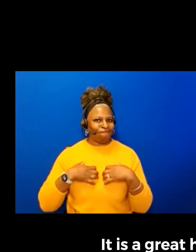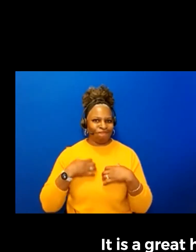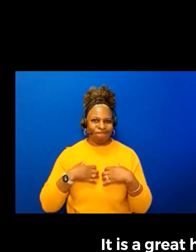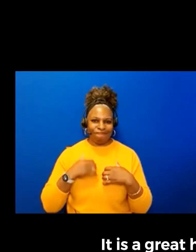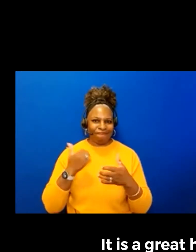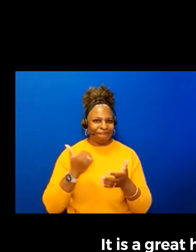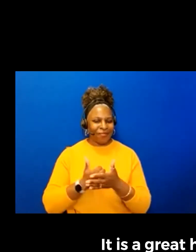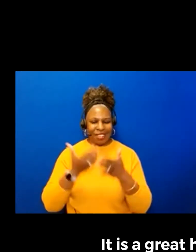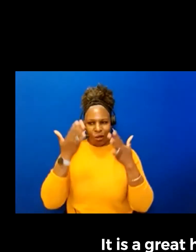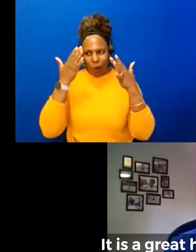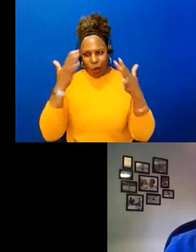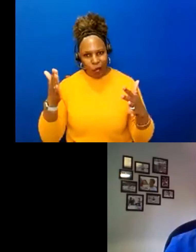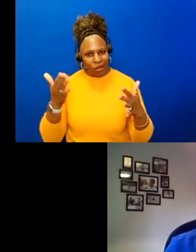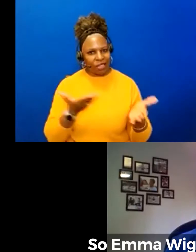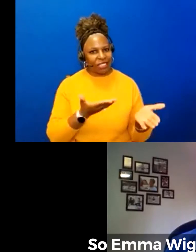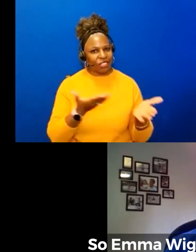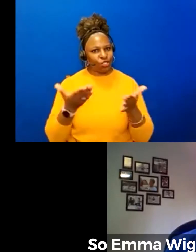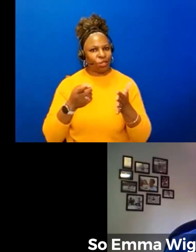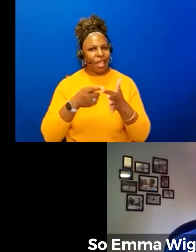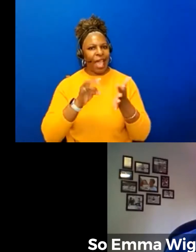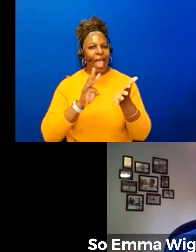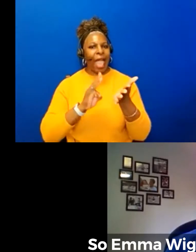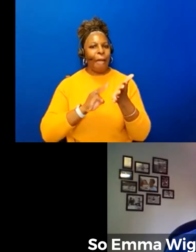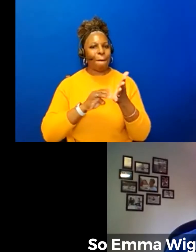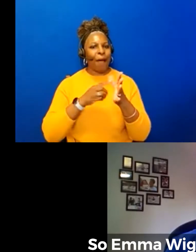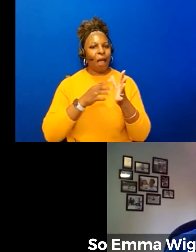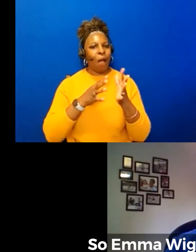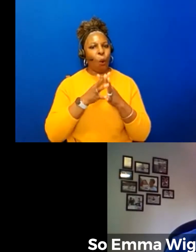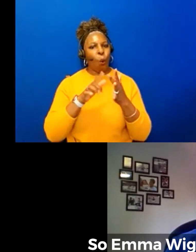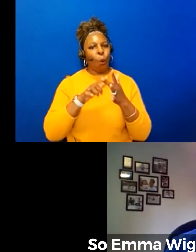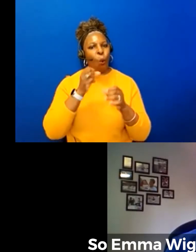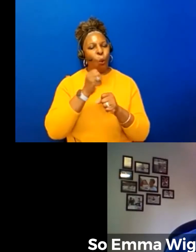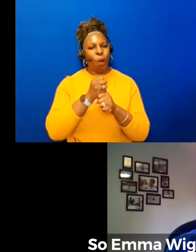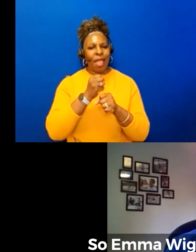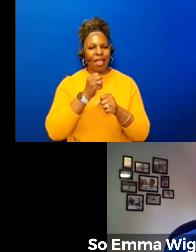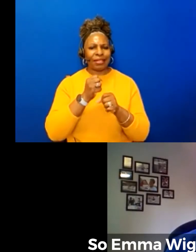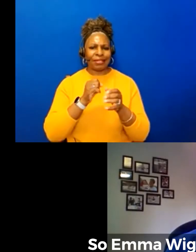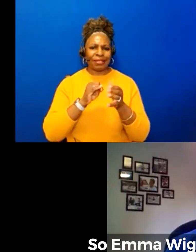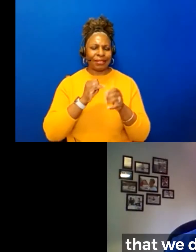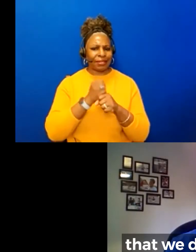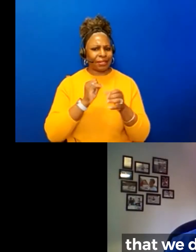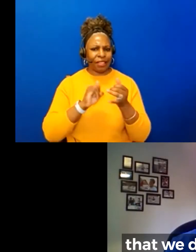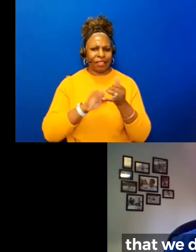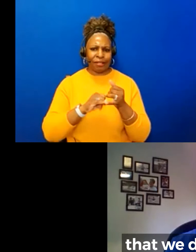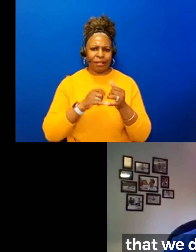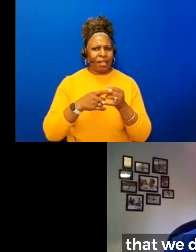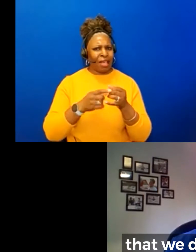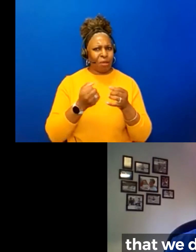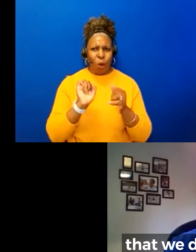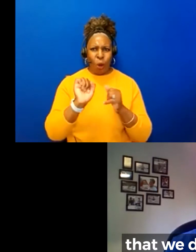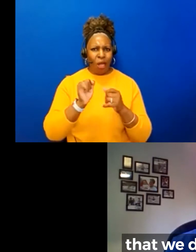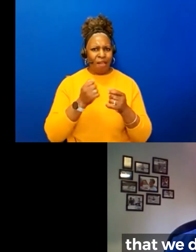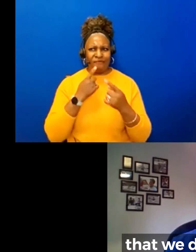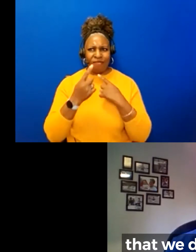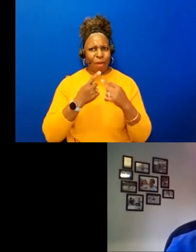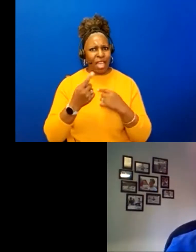to introduce Emma. So Emma Wiggs, I mean, I have to say her Wikipedia entry is so long that we don't have time for that.